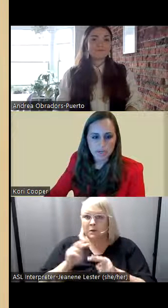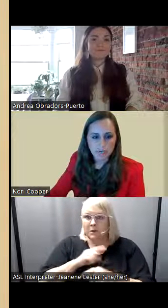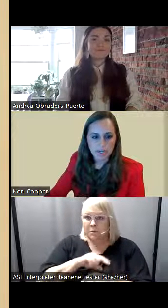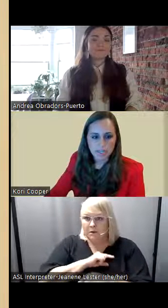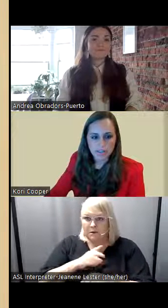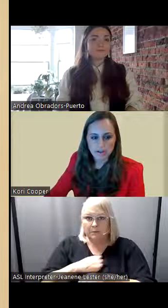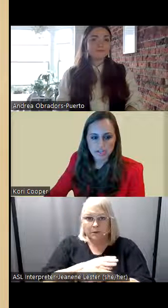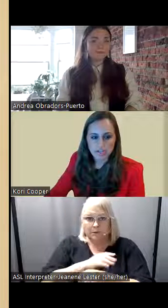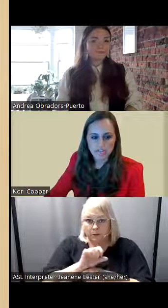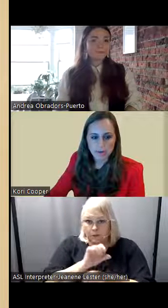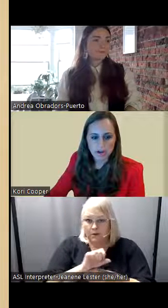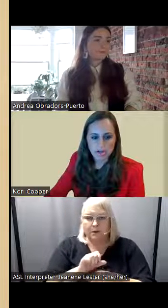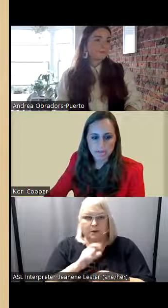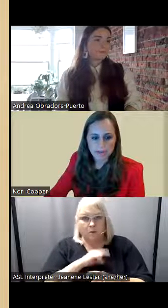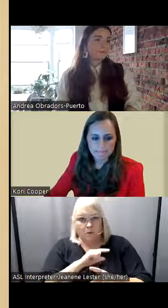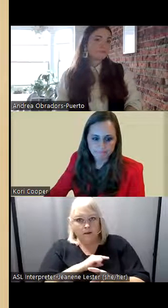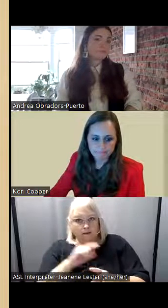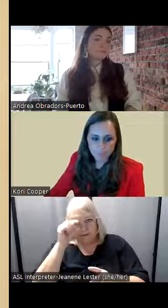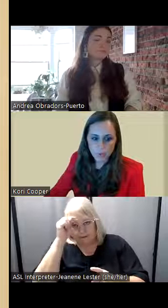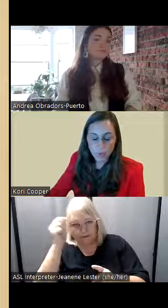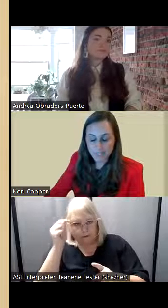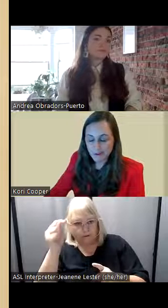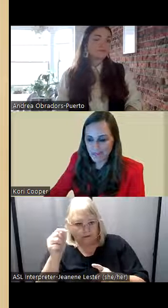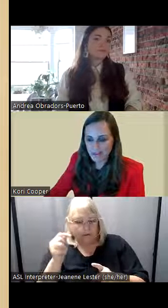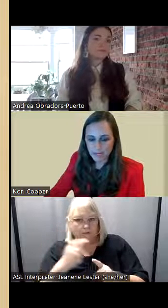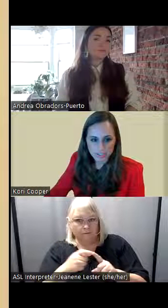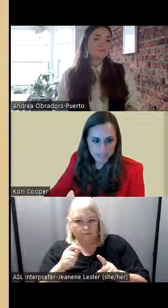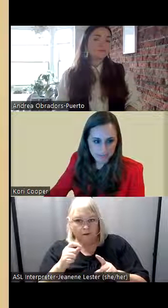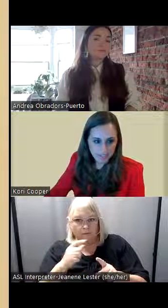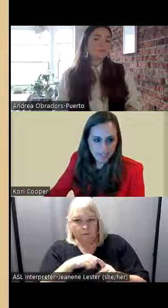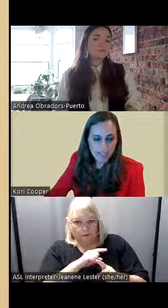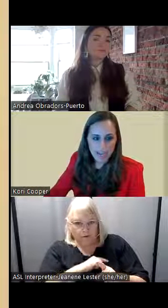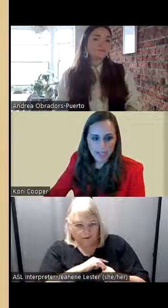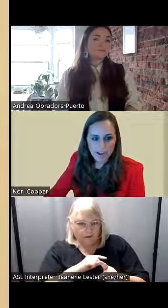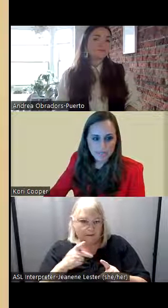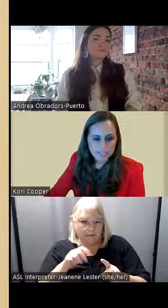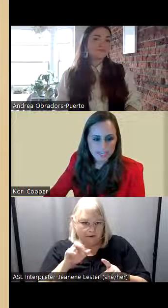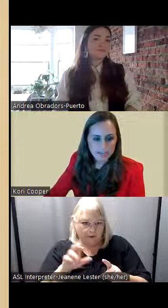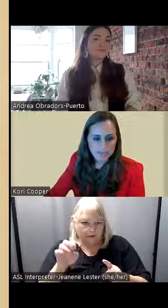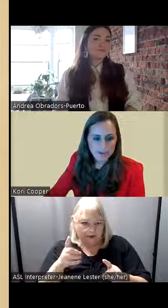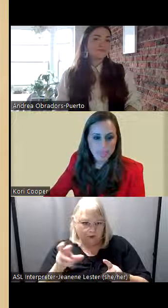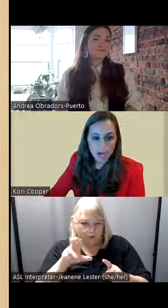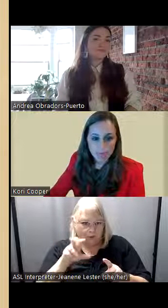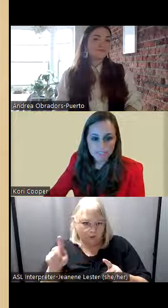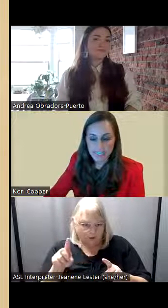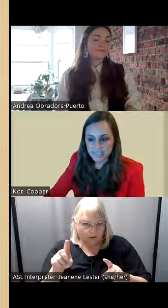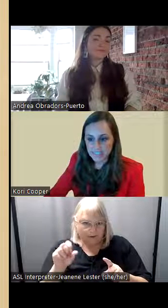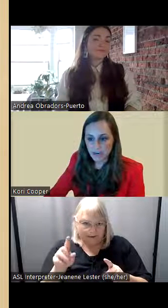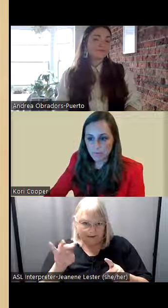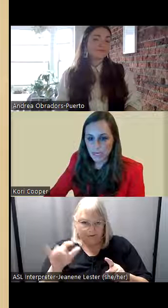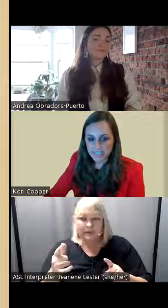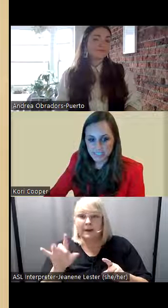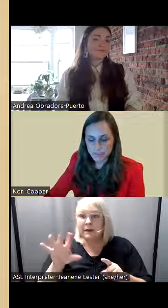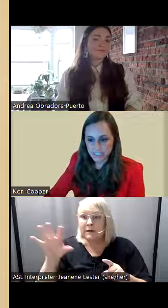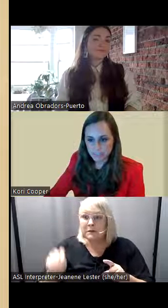work and quality theory from our quality pioneer, Edwards Deming, 85% of problems detected